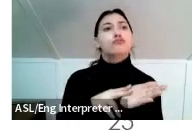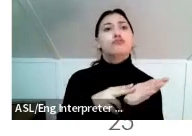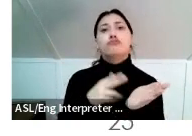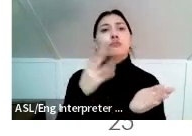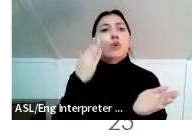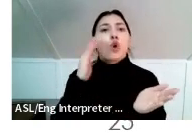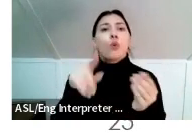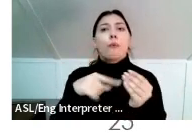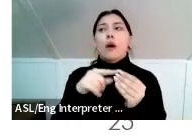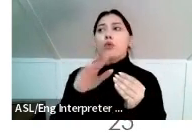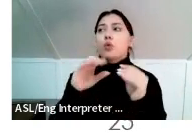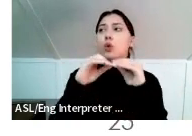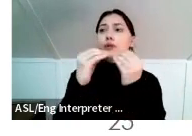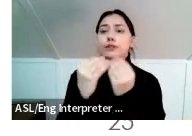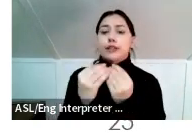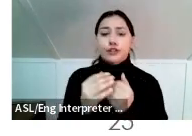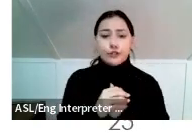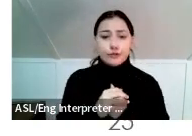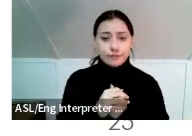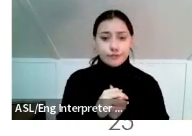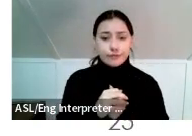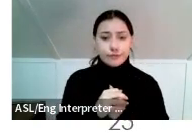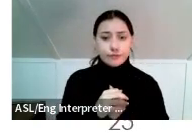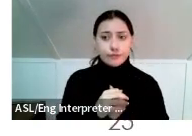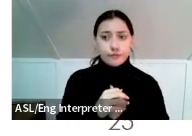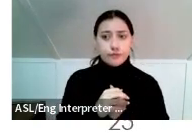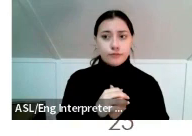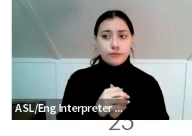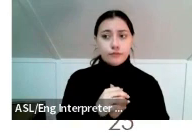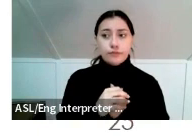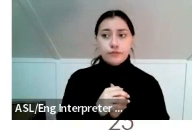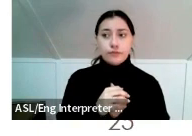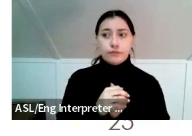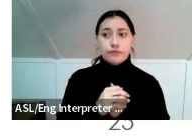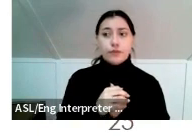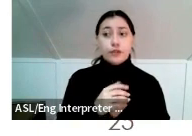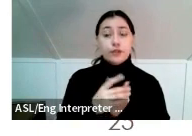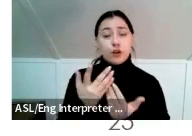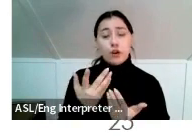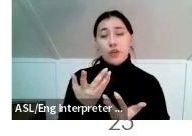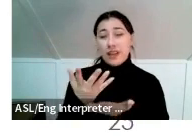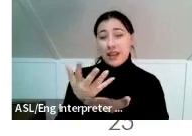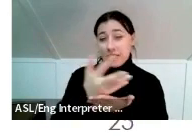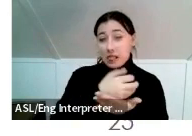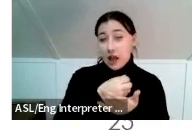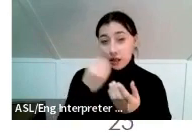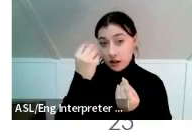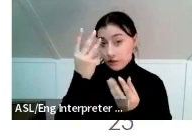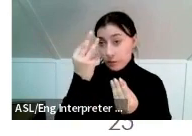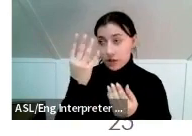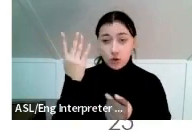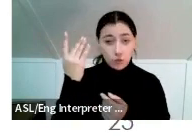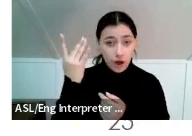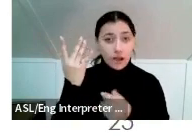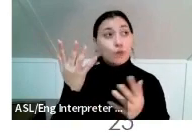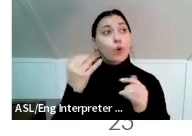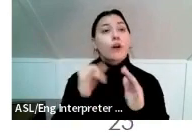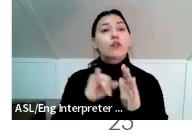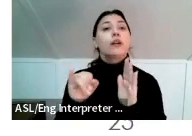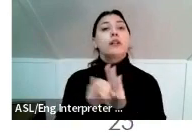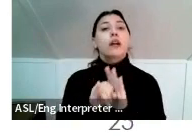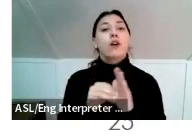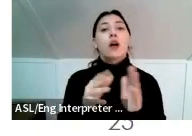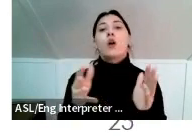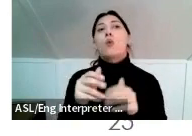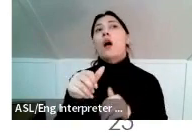So we are looking at this information because we are also trying to identify what other